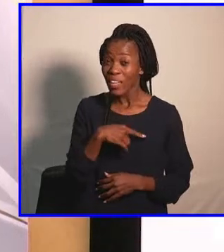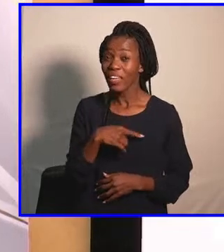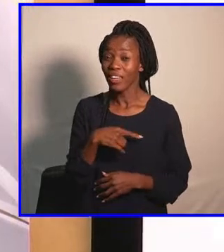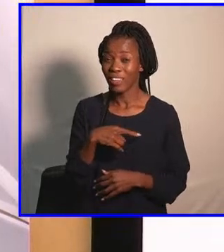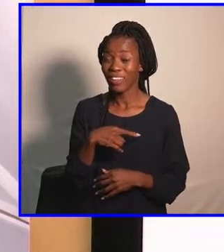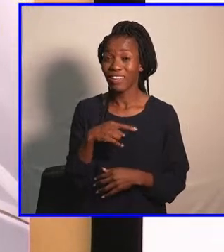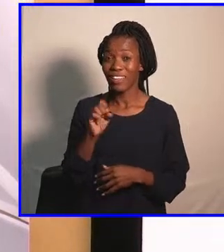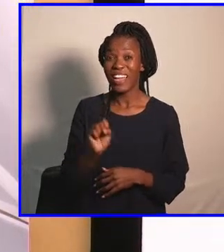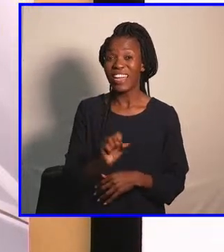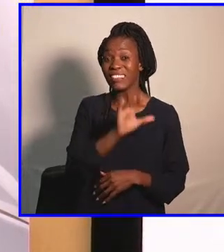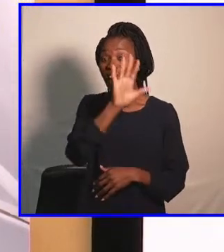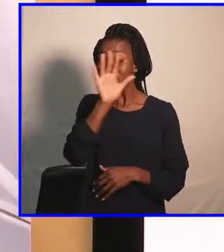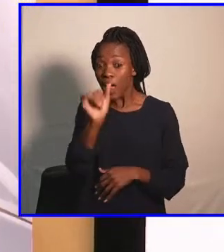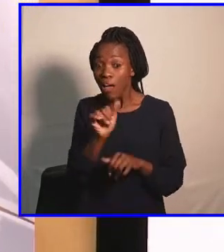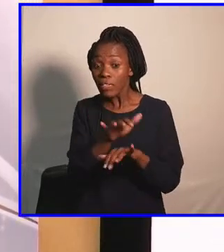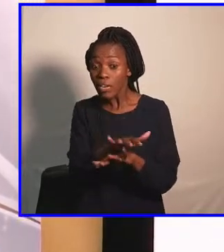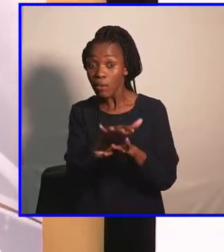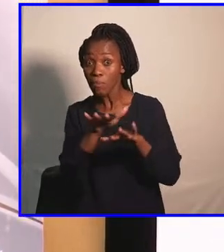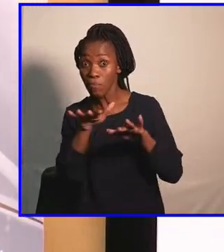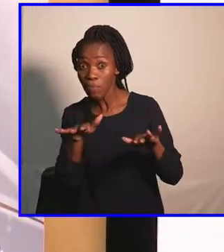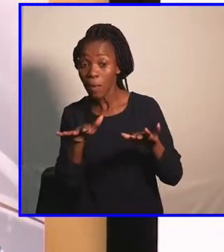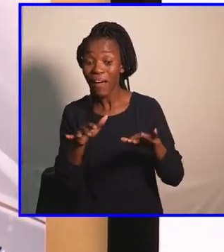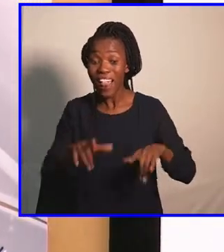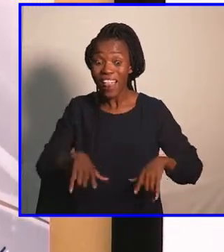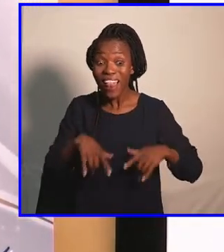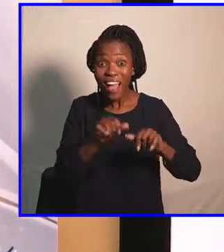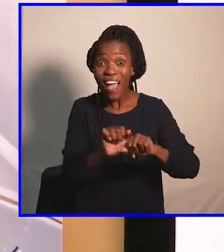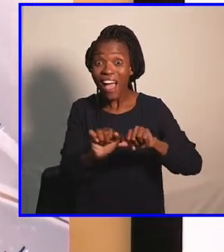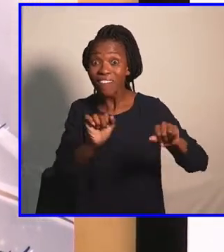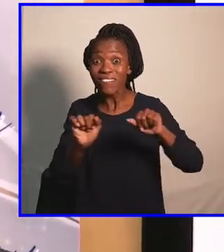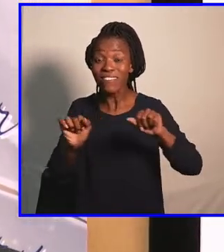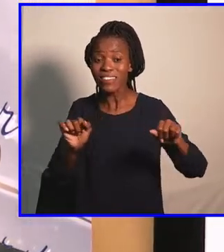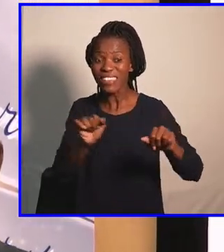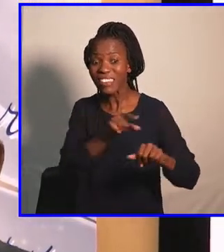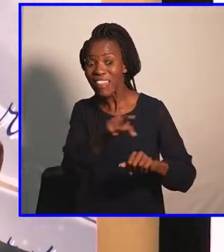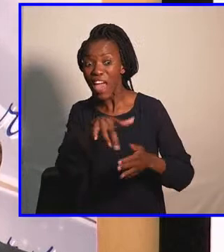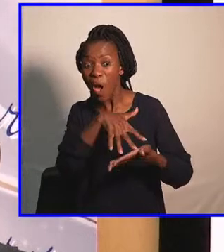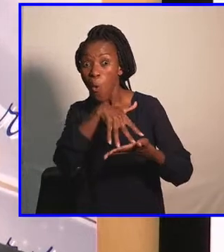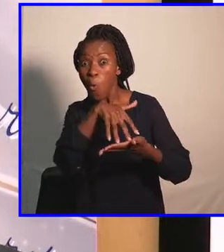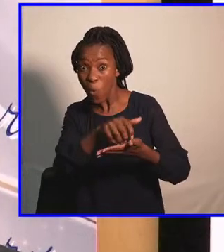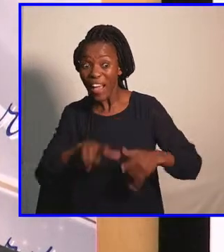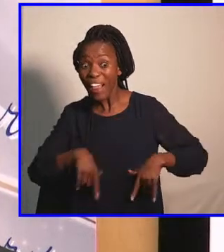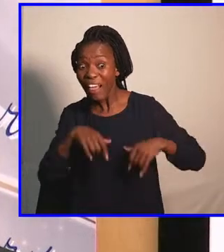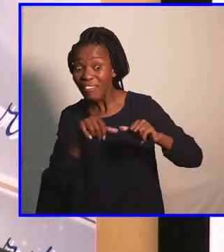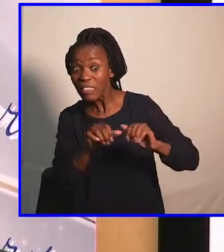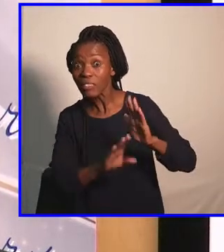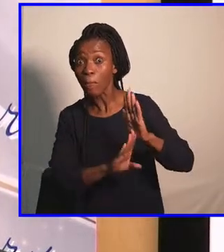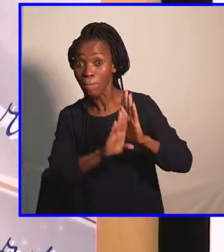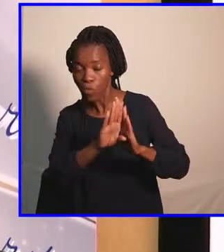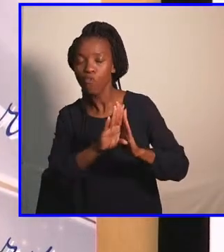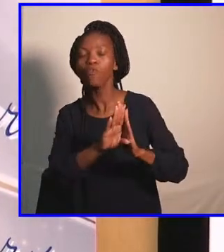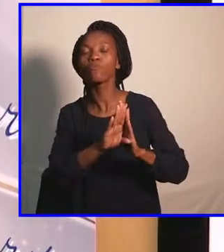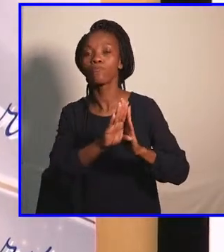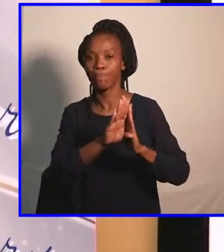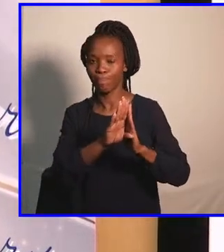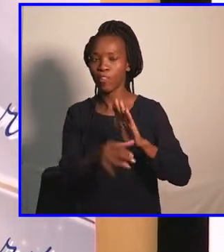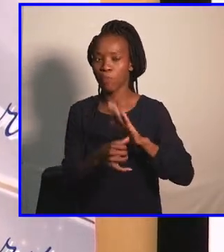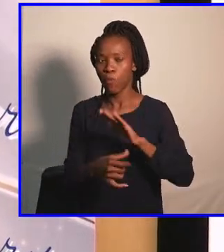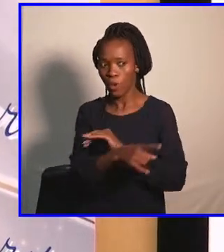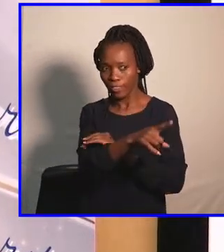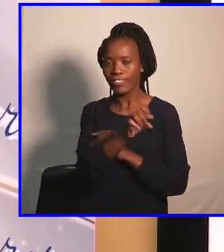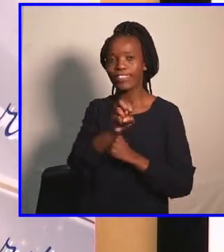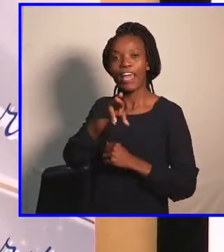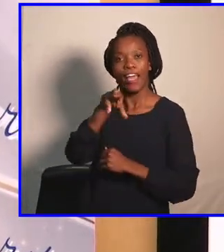to improve the lives of society's most vulnerable. Beyond its revenue